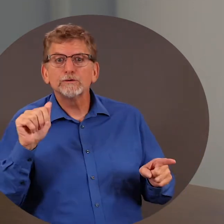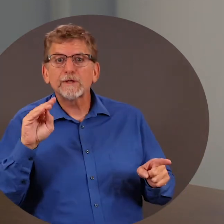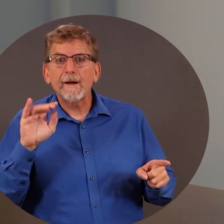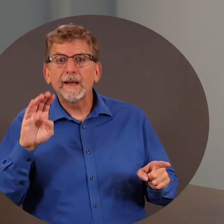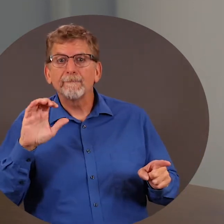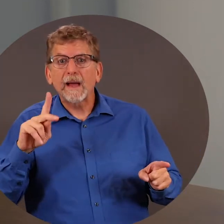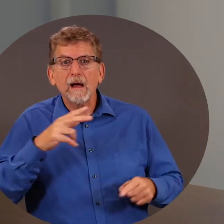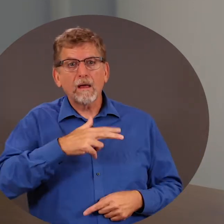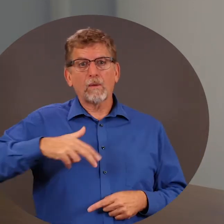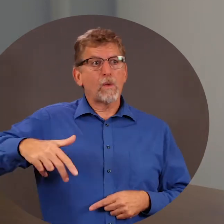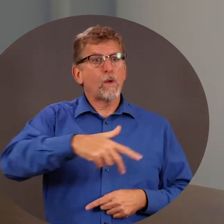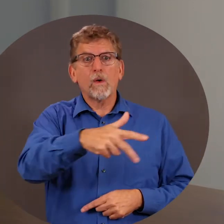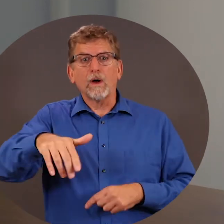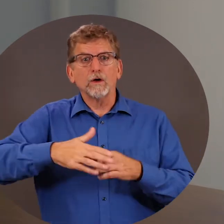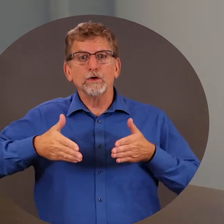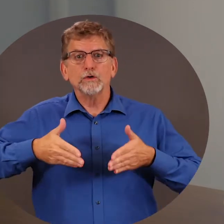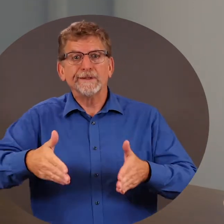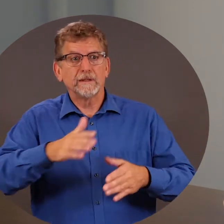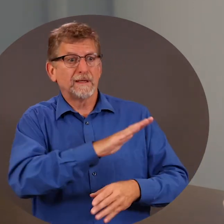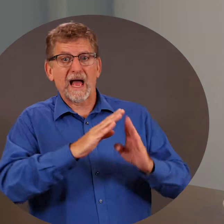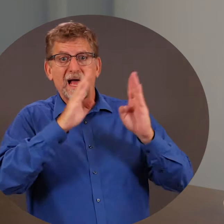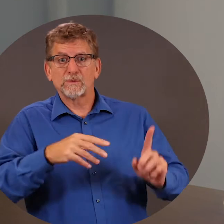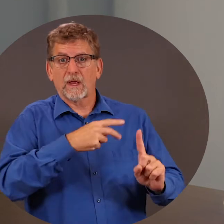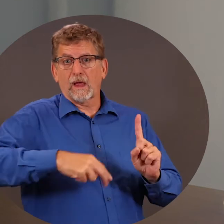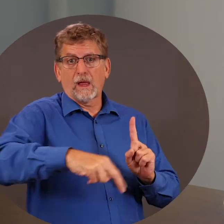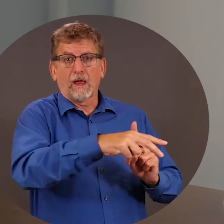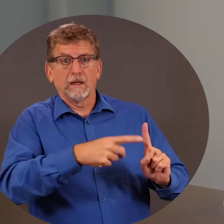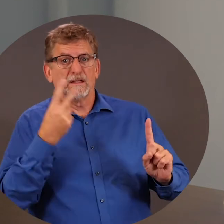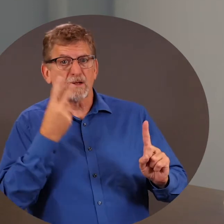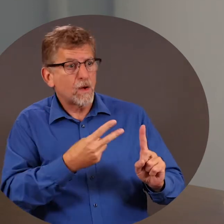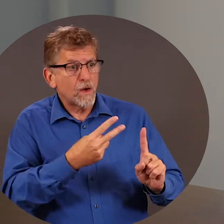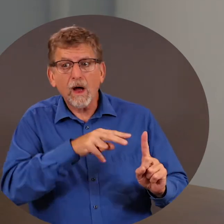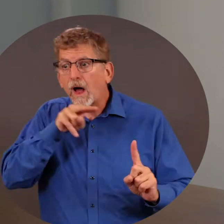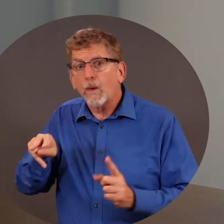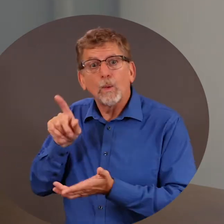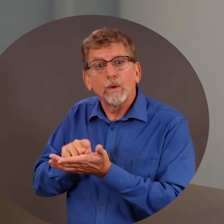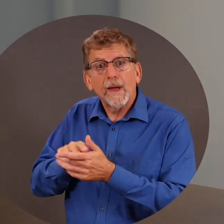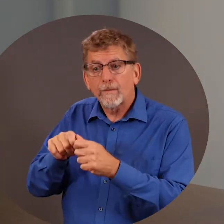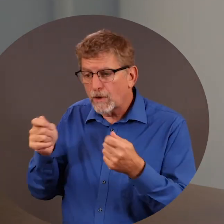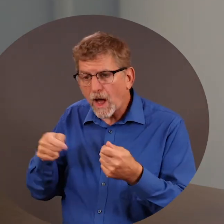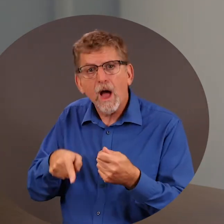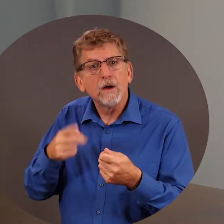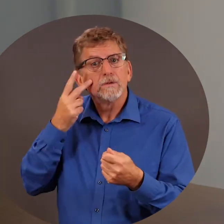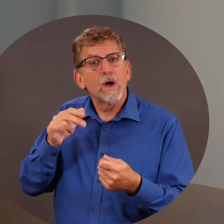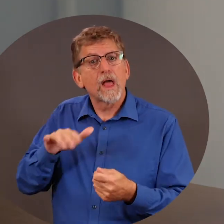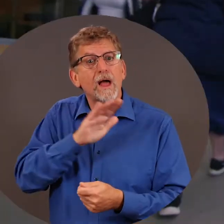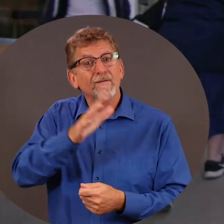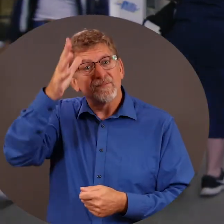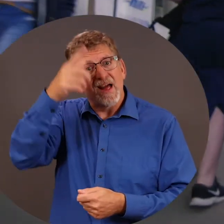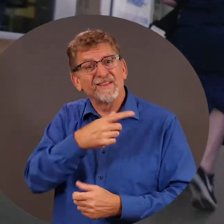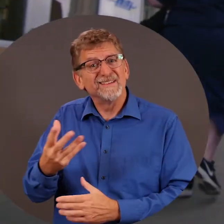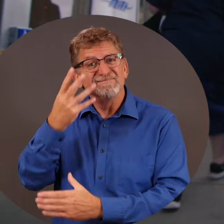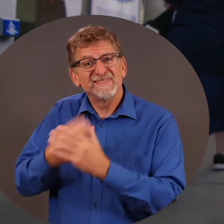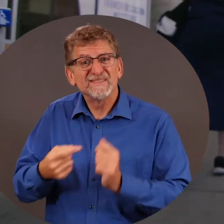streets around her house, and they had seen in the newspaper that day that her father had passed away.